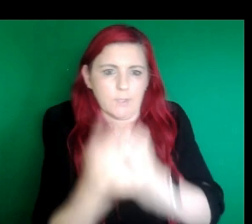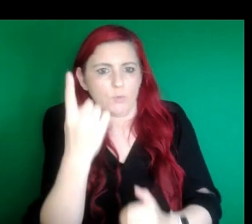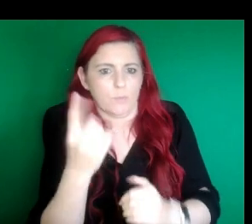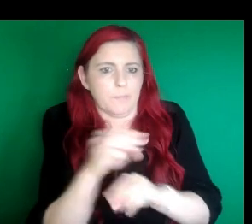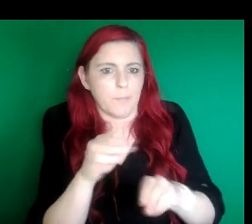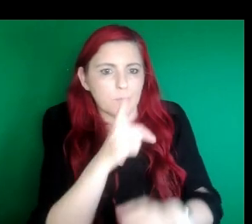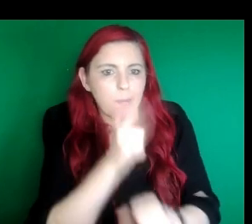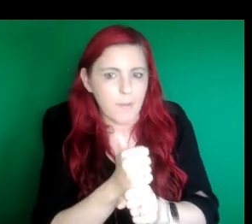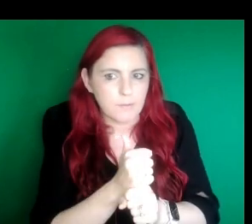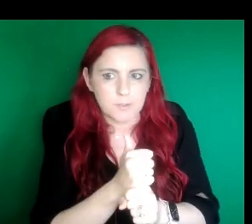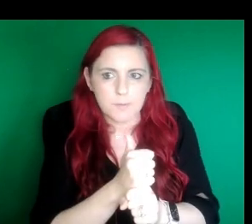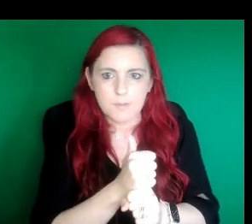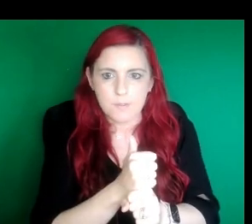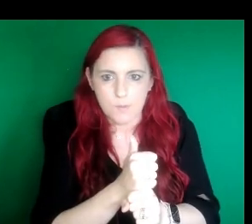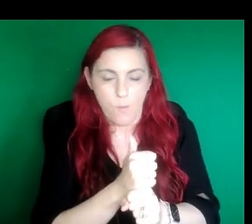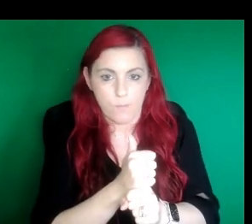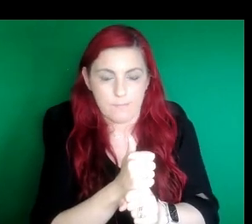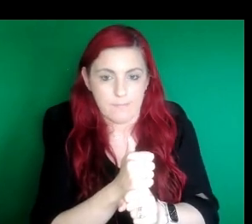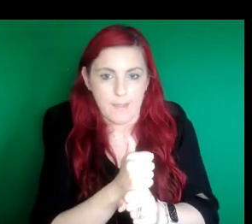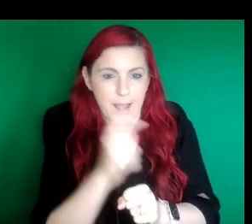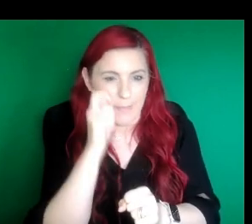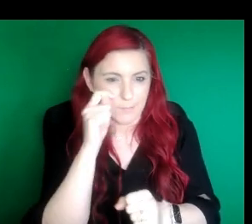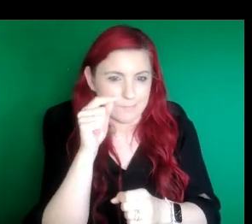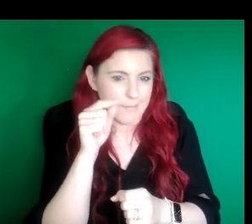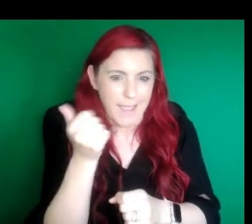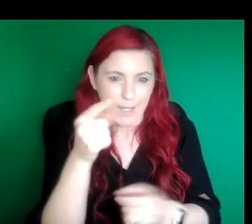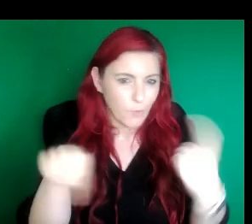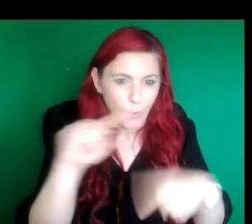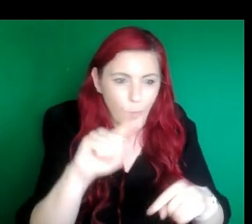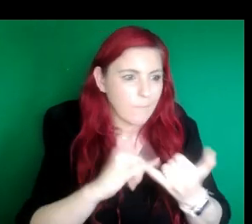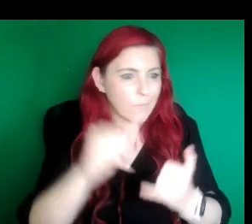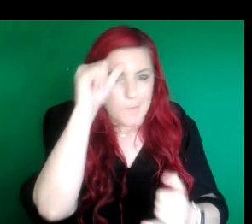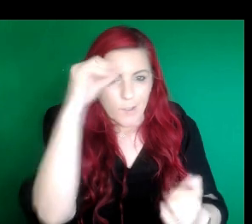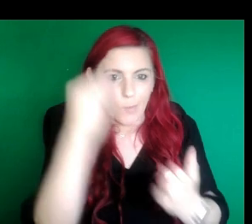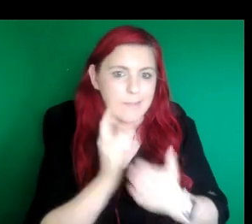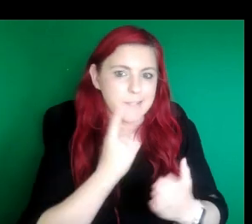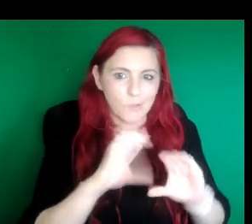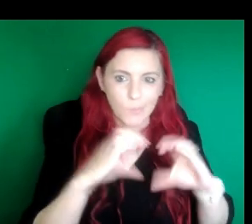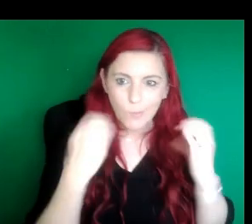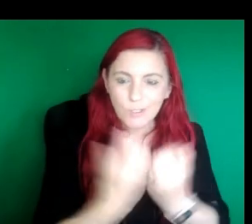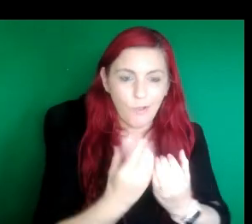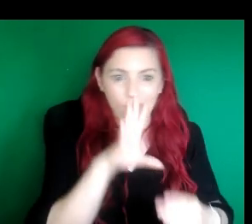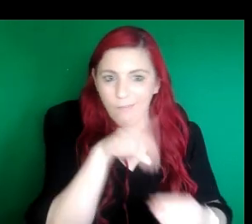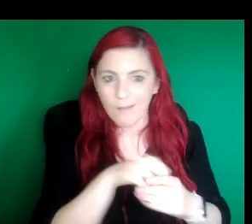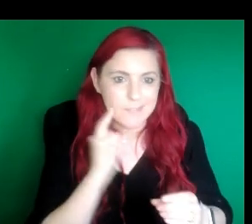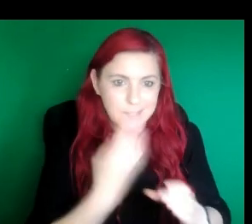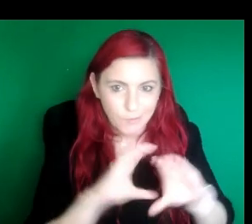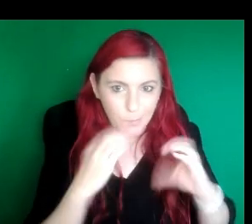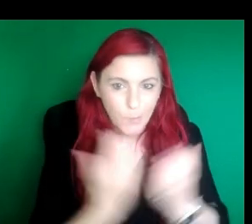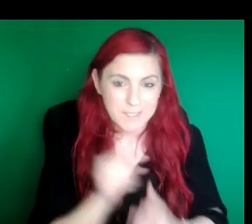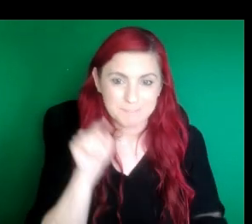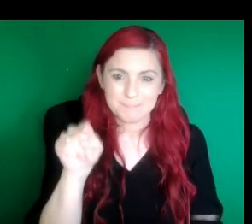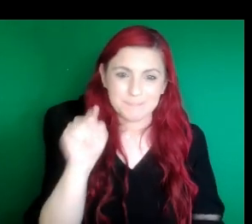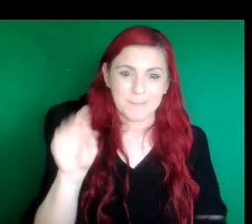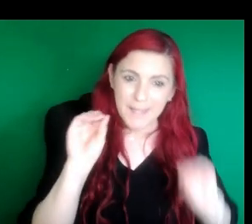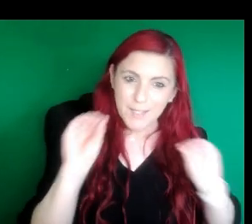issue that people brought up, and I don't think that'll be a surprise to anyone who's familiar with the deaf community and anyone in the deaf community. This is very,